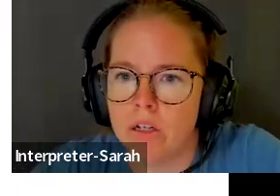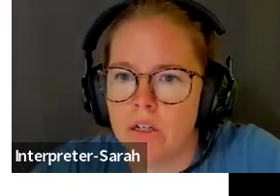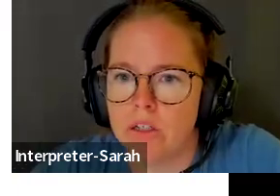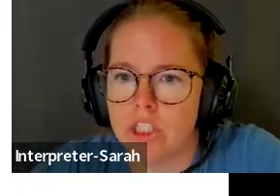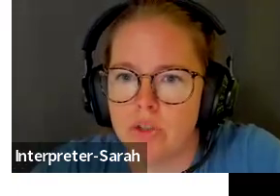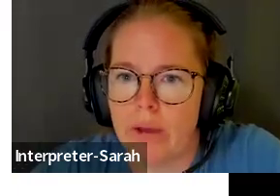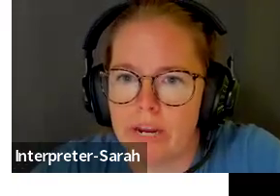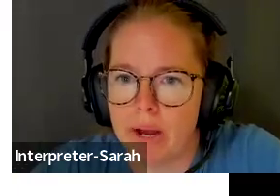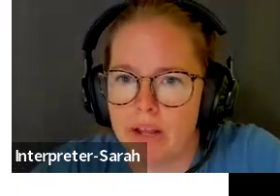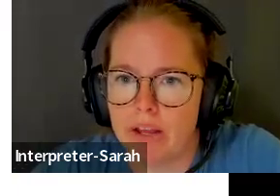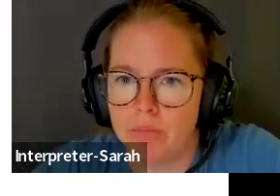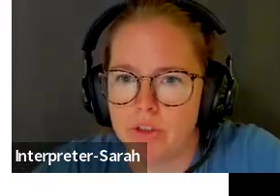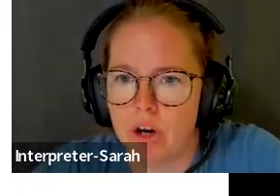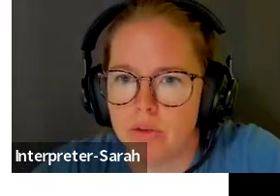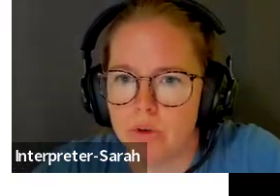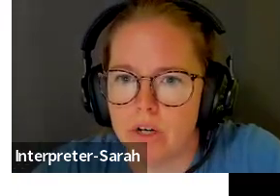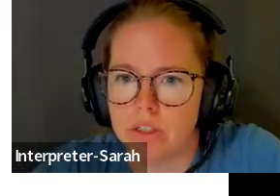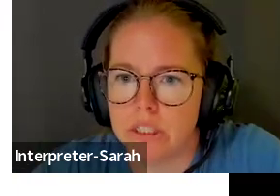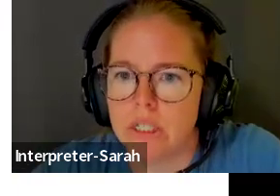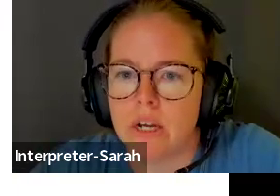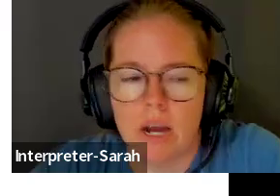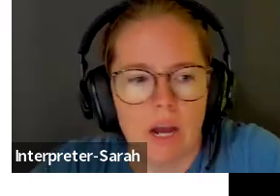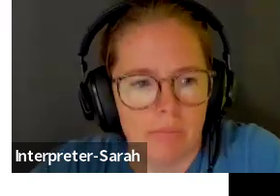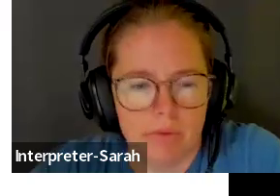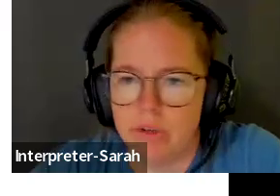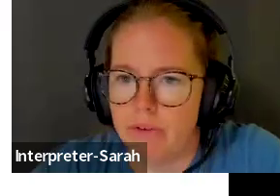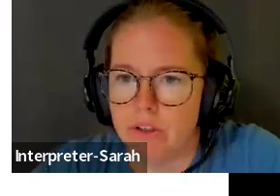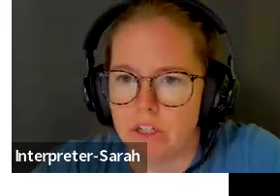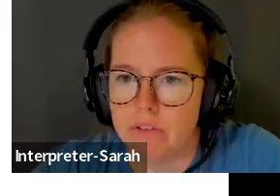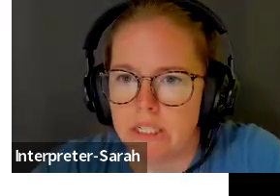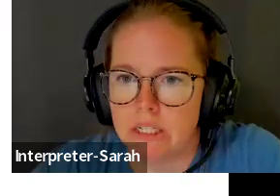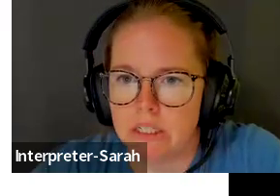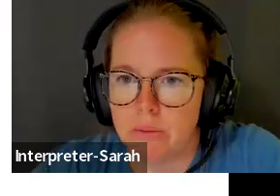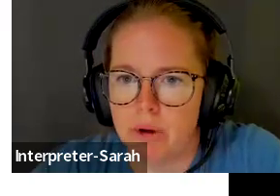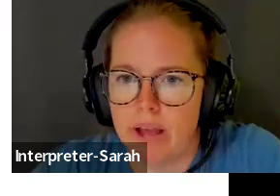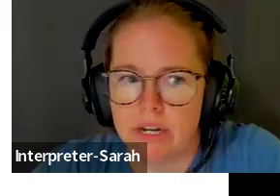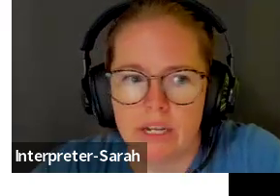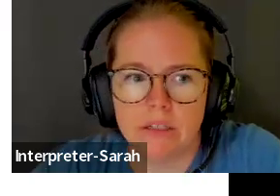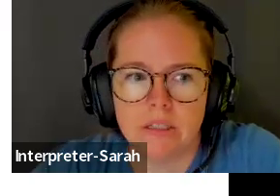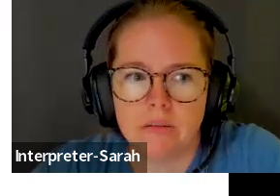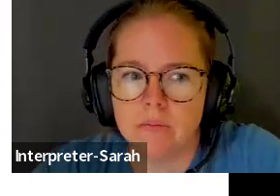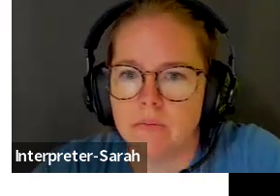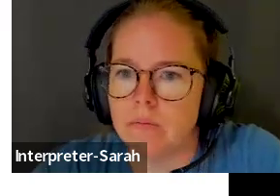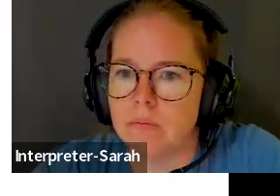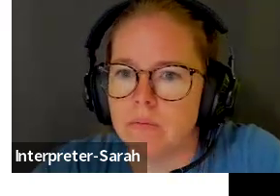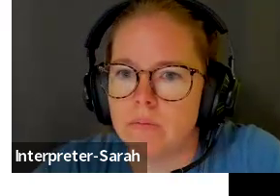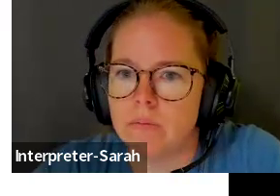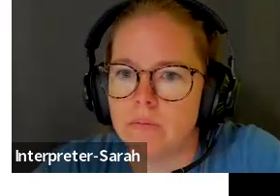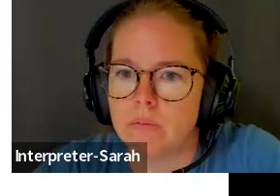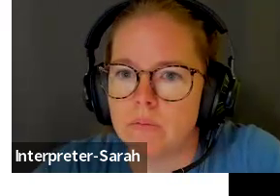care to anybody that comes through our doors through different services and modalities.